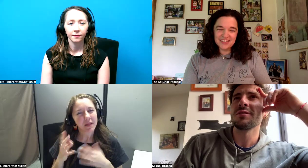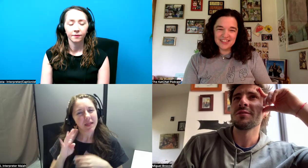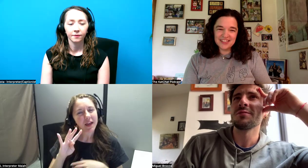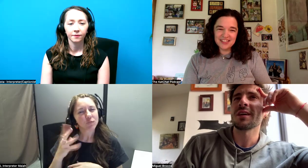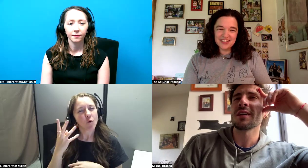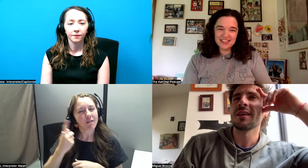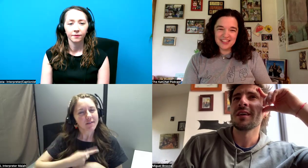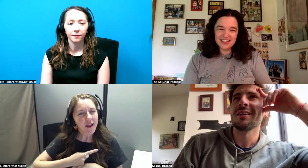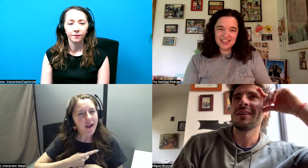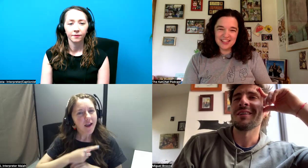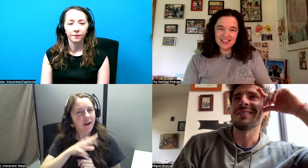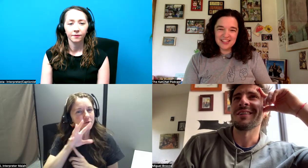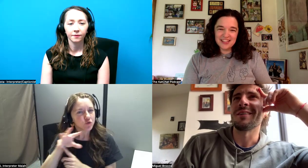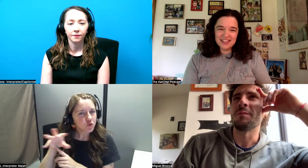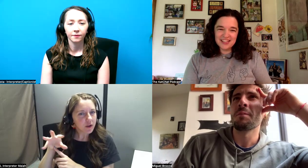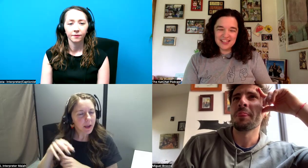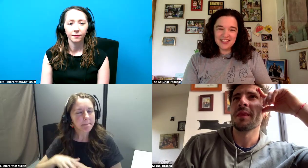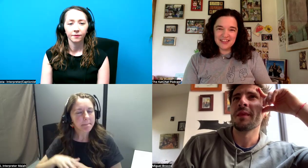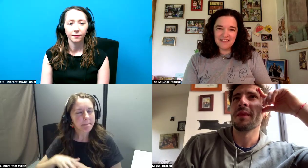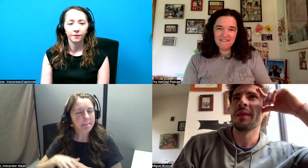of shooting, and